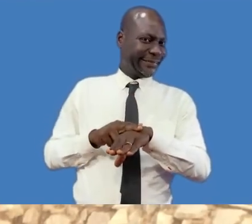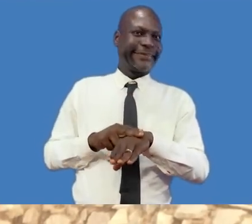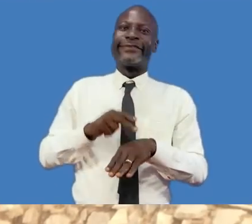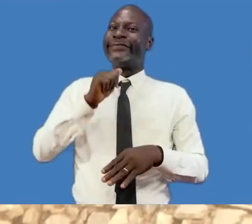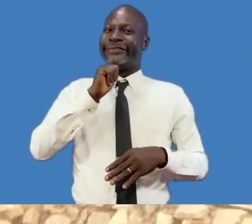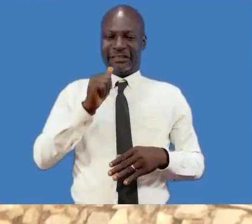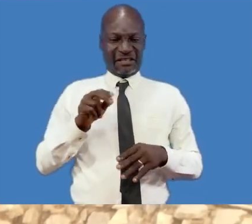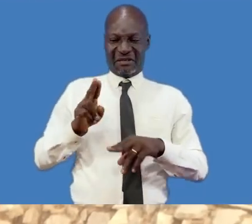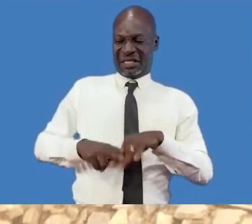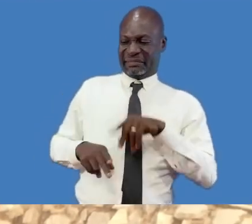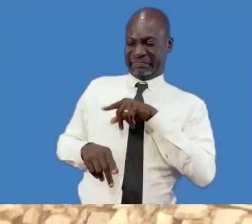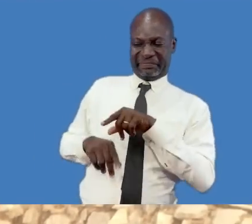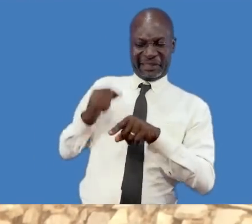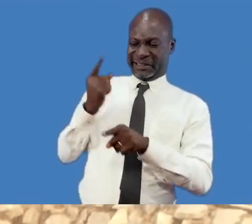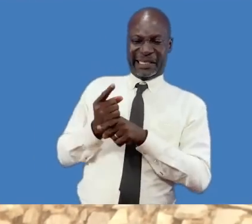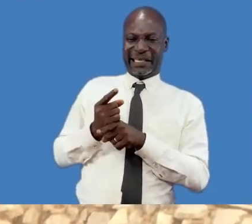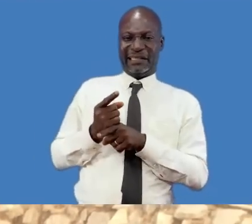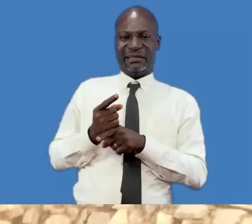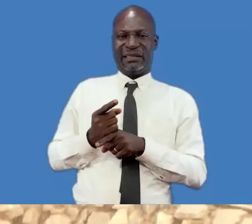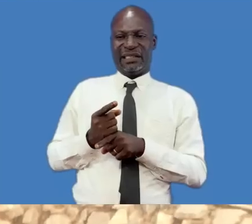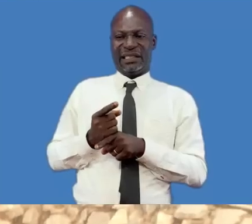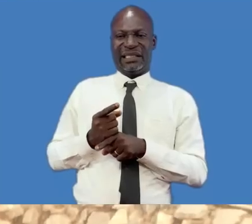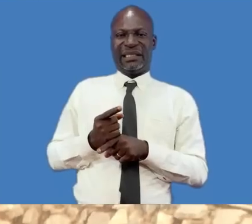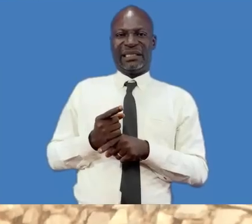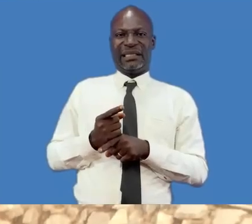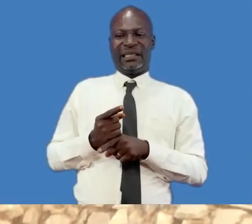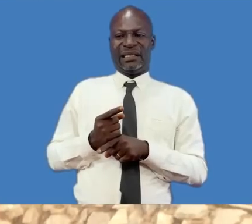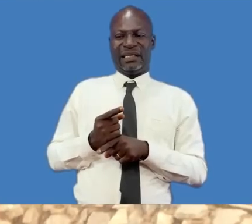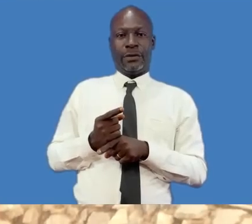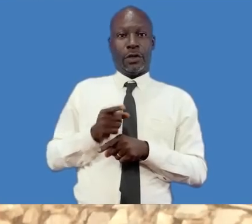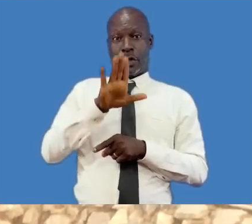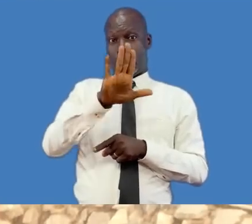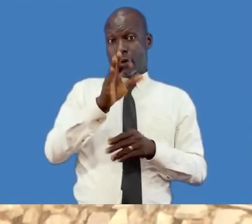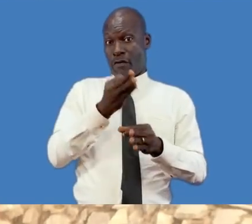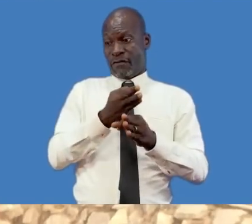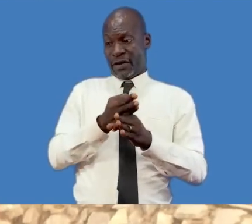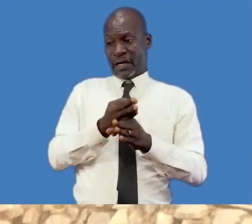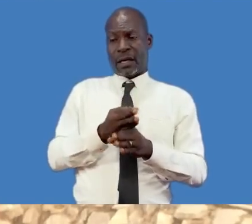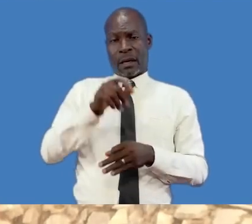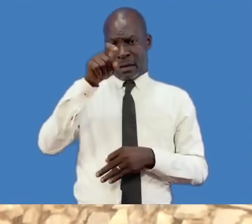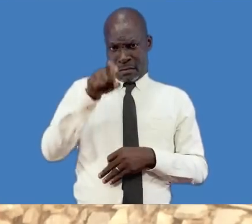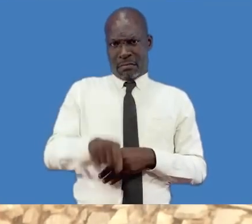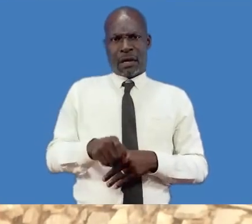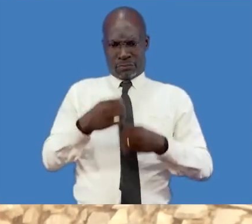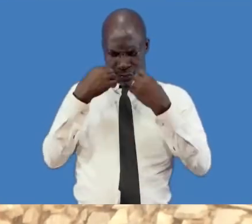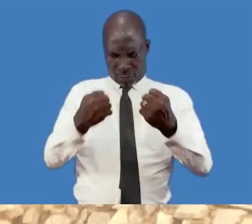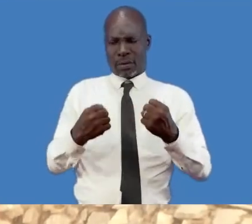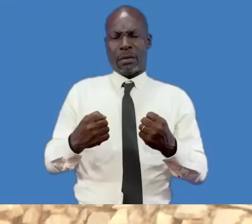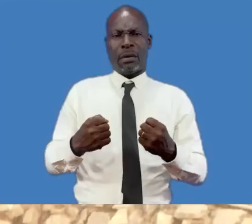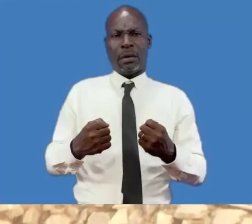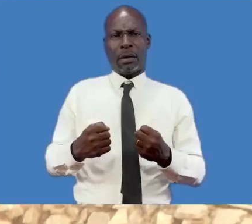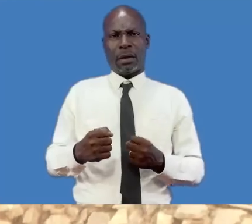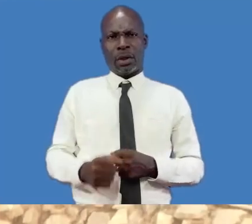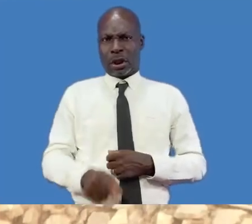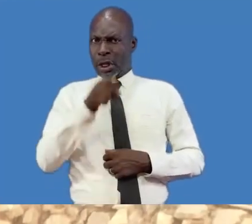mu fearlessly. Eh? Uti Awurade mu a ujidie eni bibia mu. Ujidie